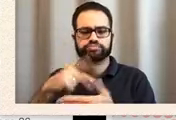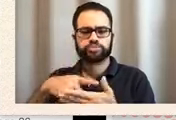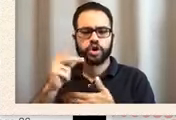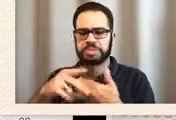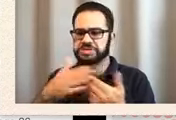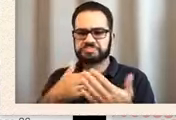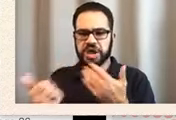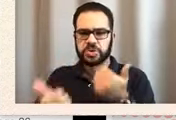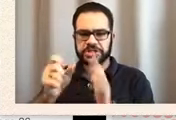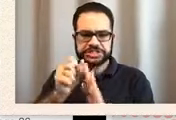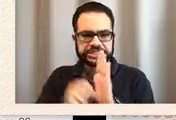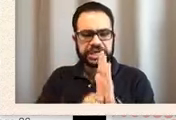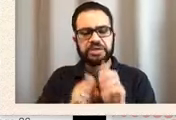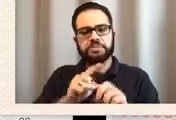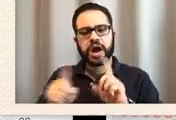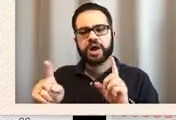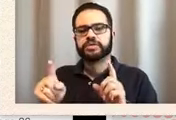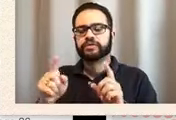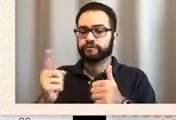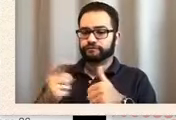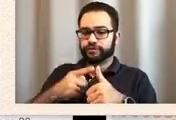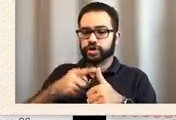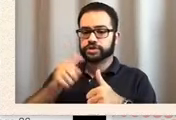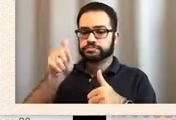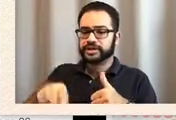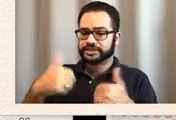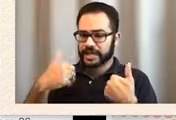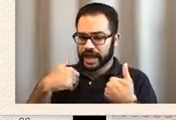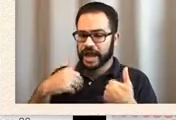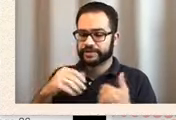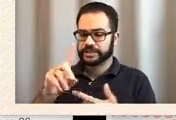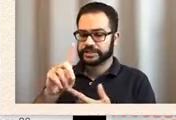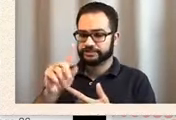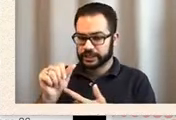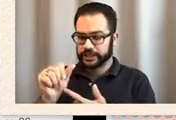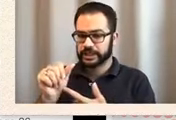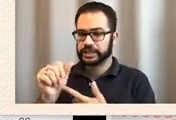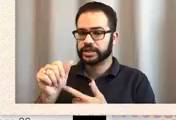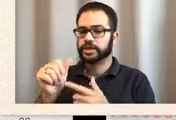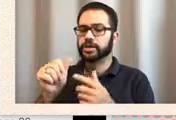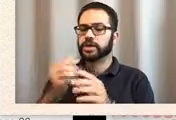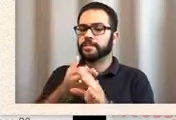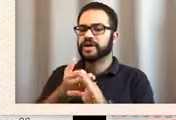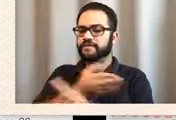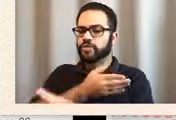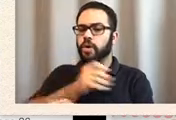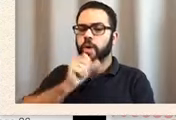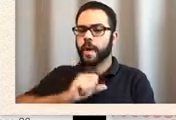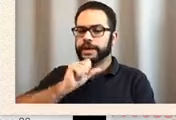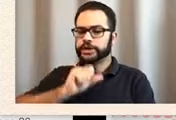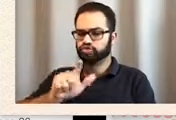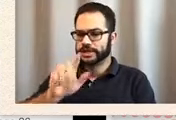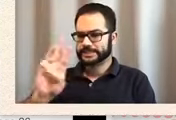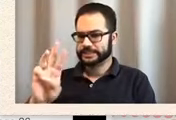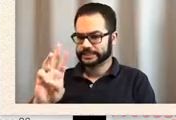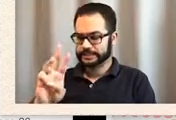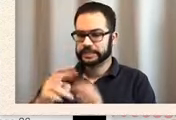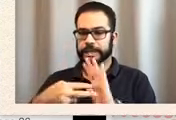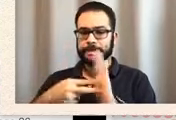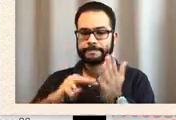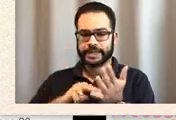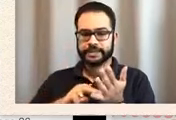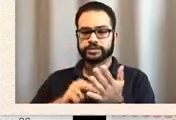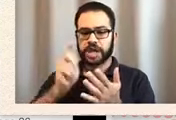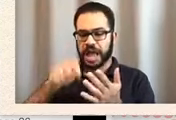enroll with. And that's first, you have to have a disability with onset prior to age 26. And basically that means you had to have a